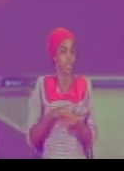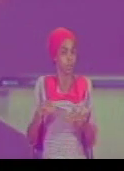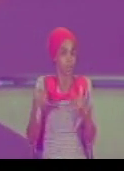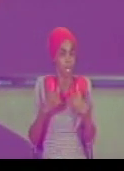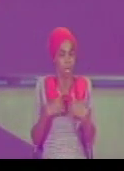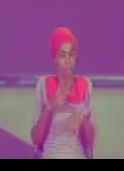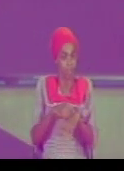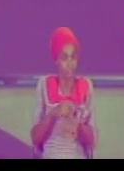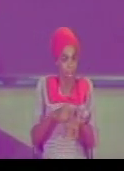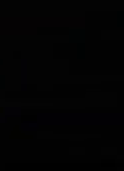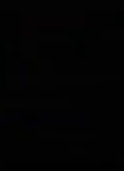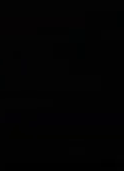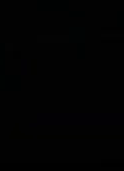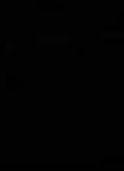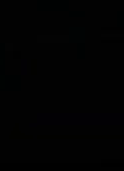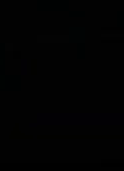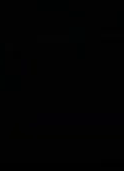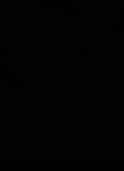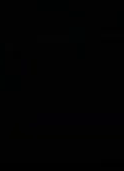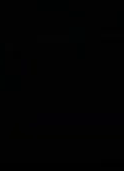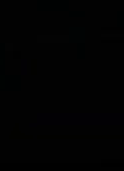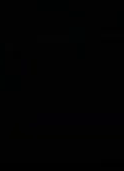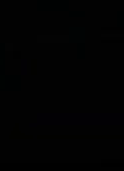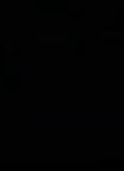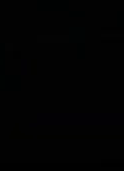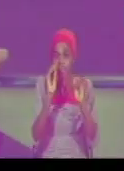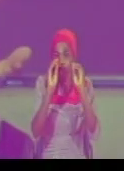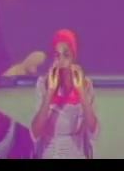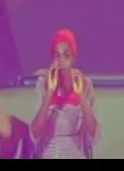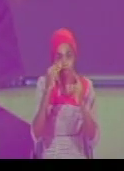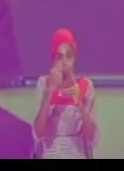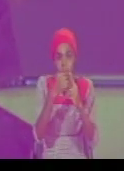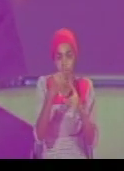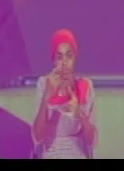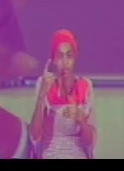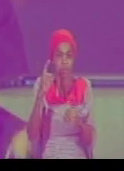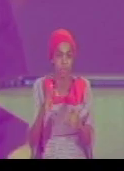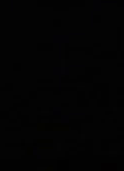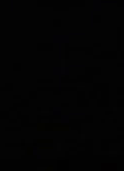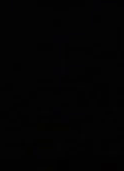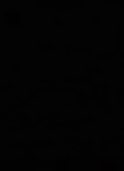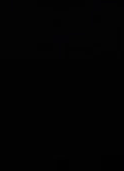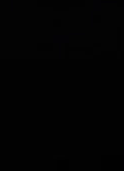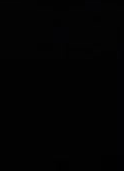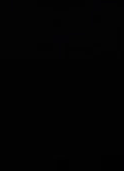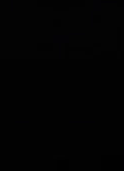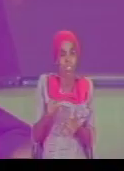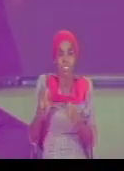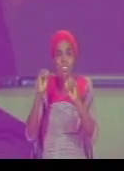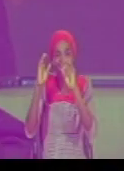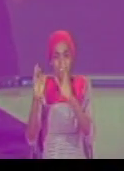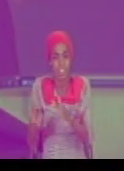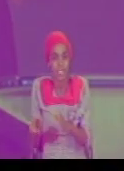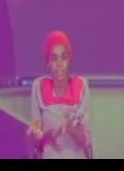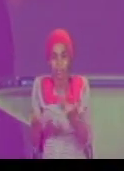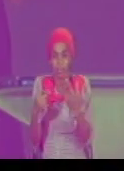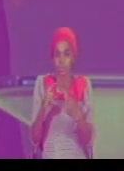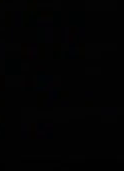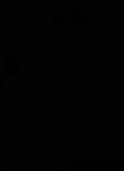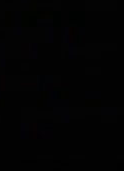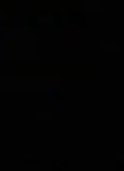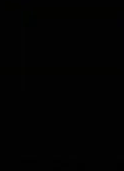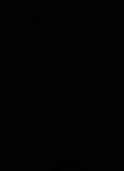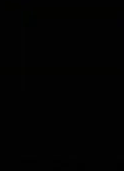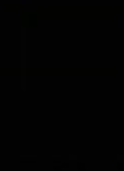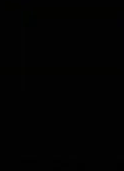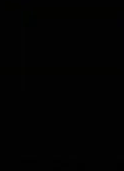taught the word of God. By the time the preacher to preach, it cannot go beyond 20-30 minutes. Why? They're